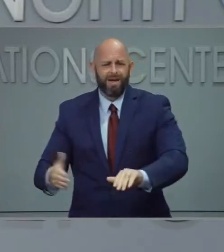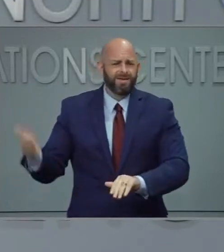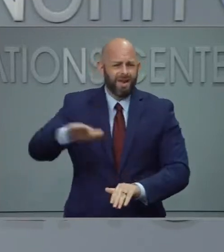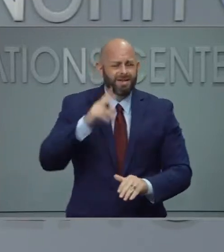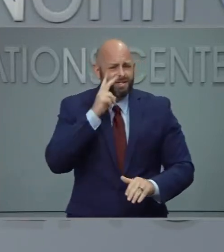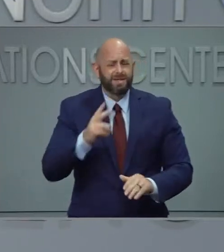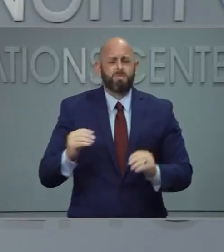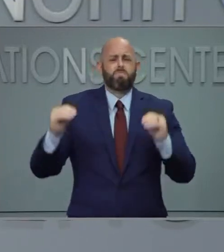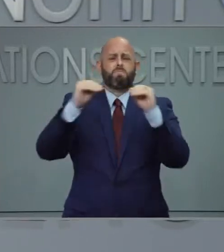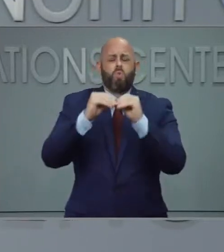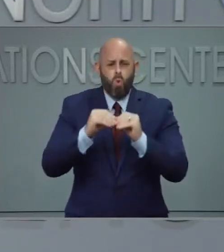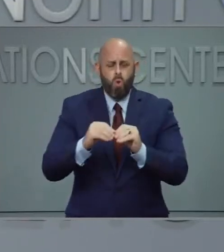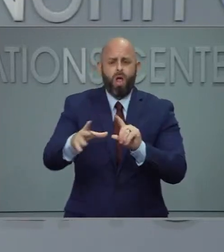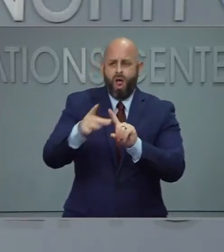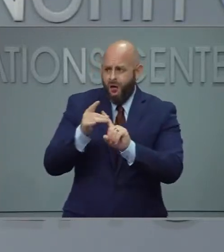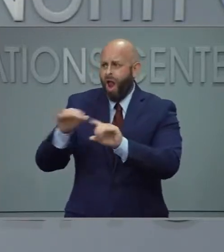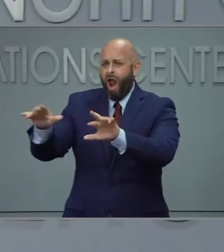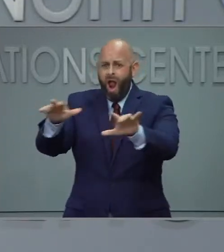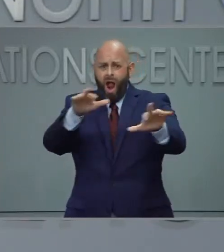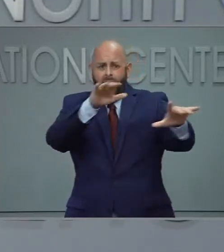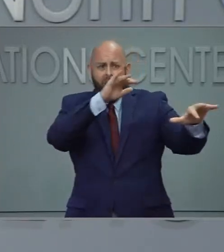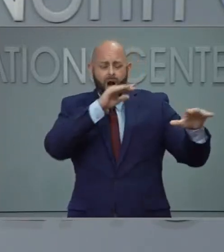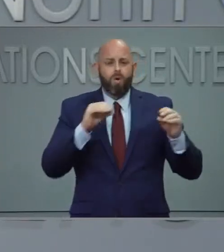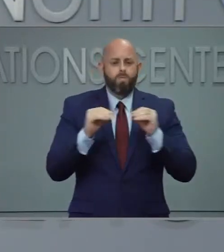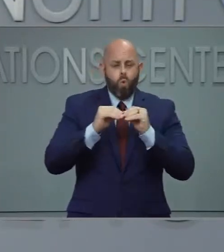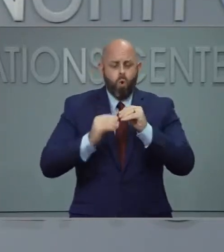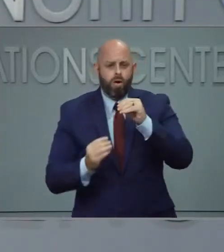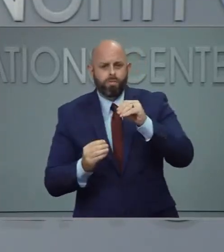and contagious variants like the Delta variant.